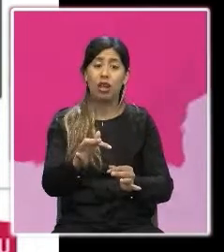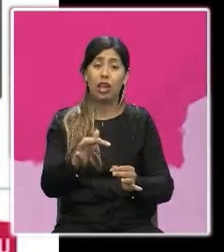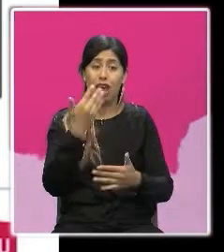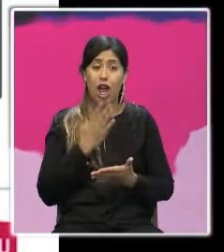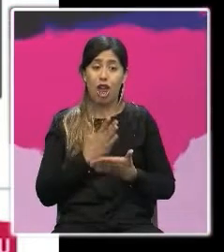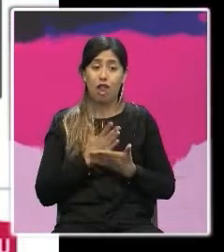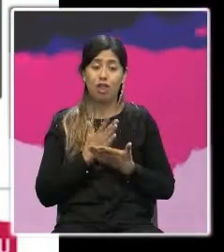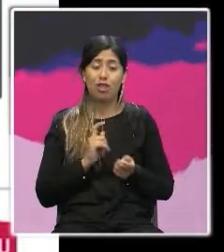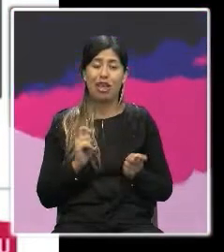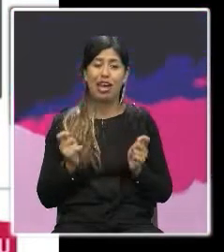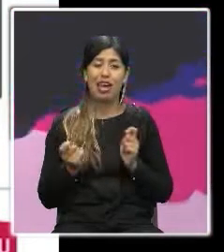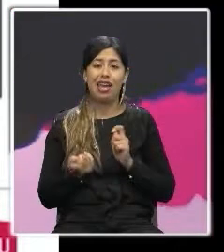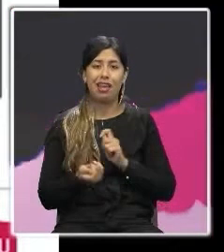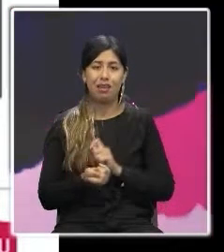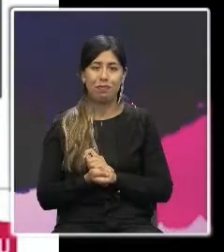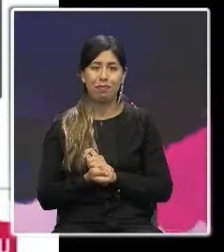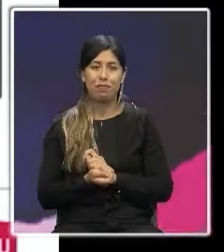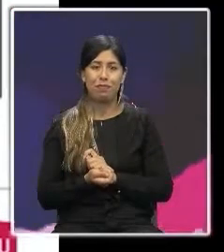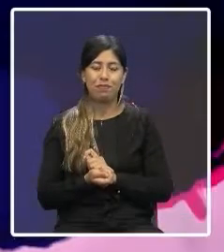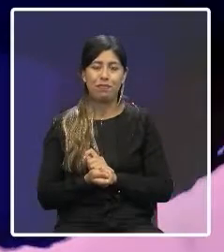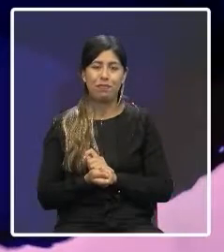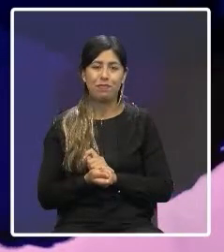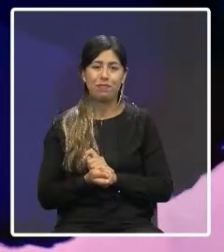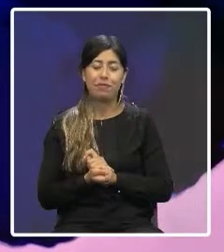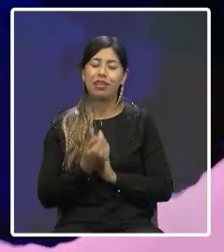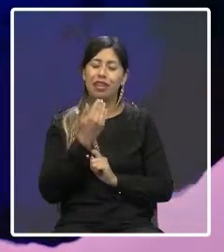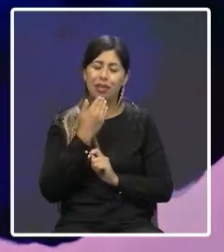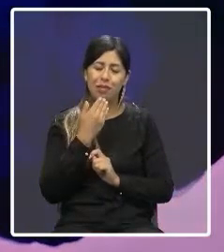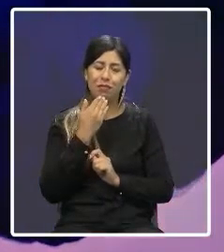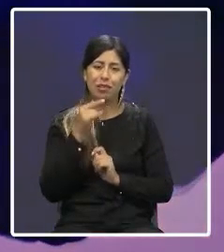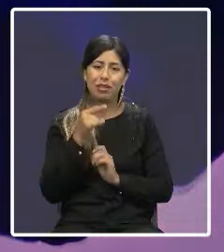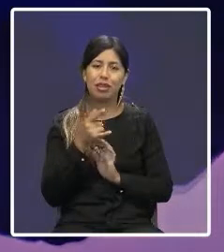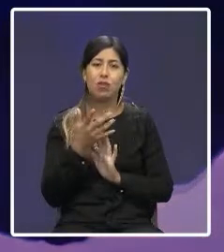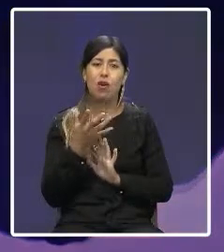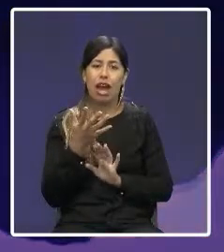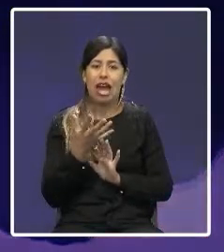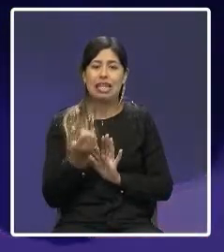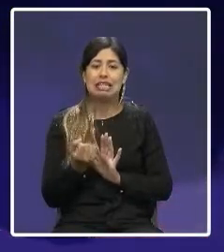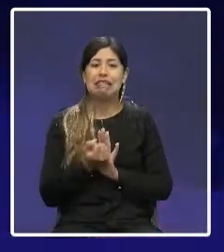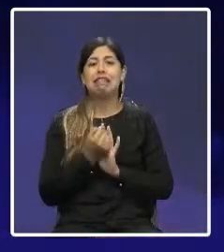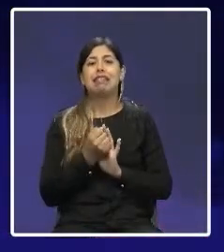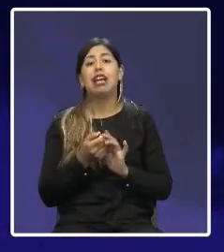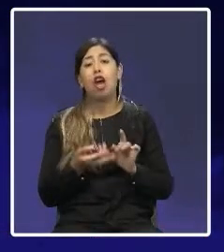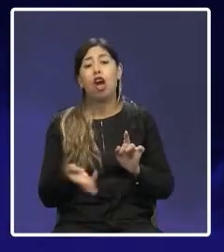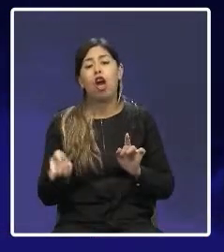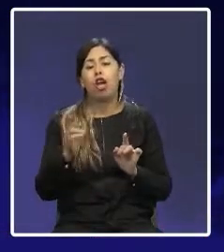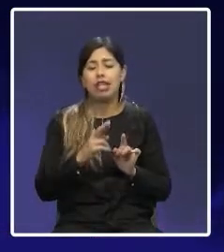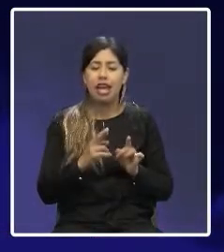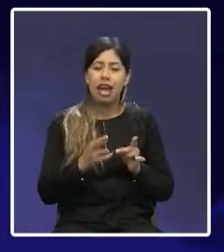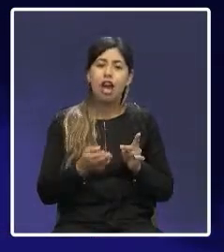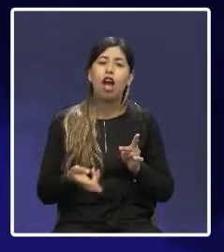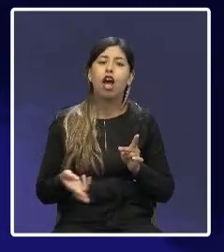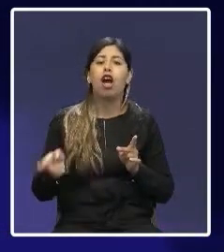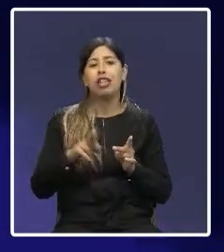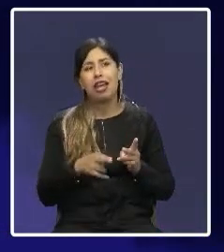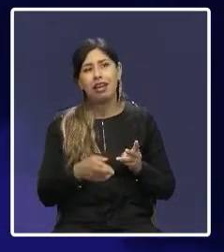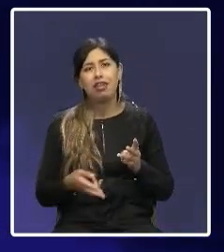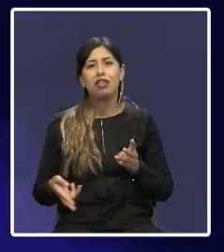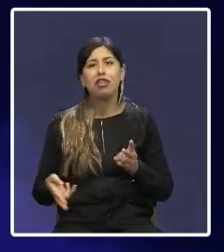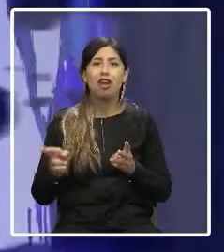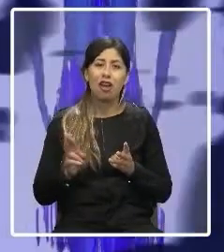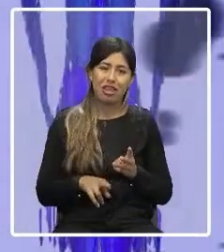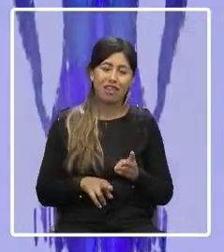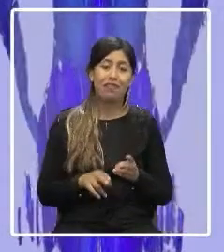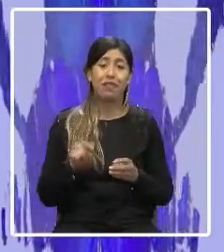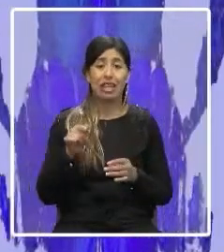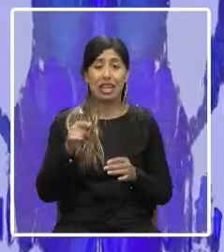high relapse rates. Now, the reason I like this particular definition is there is no mention there of a drug. It basically